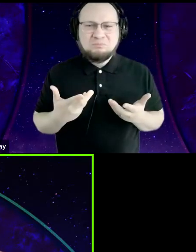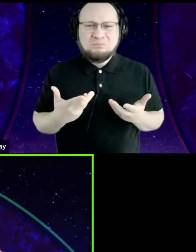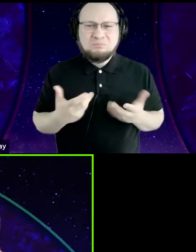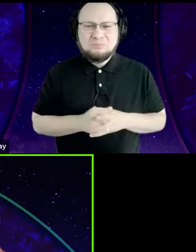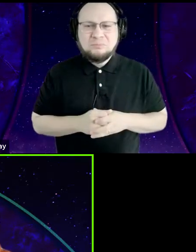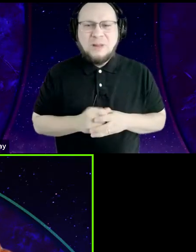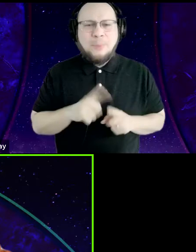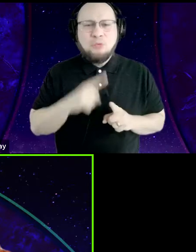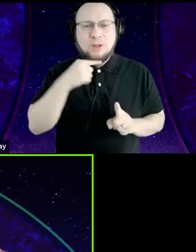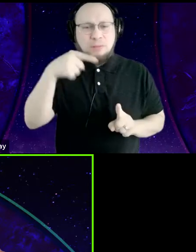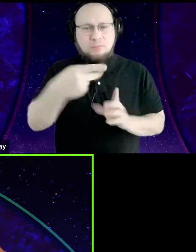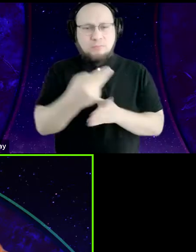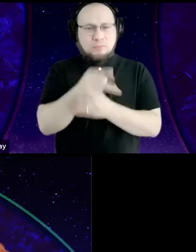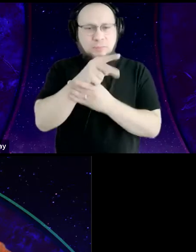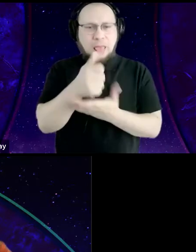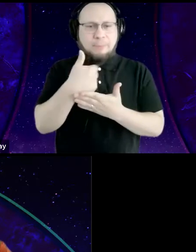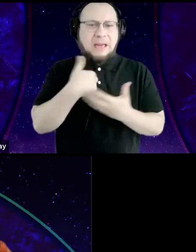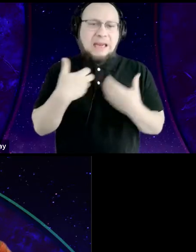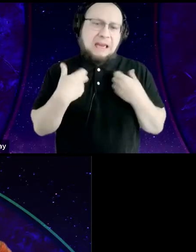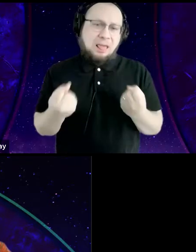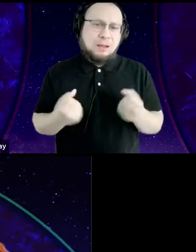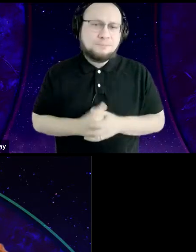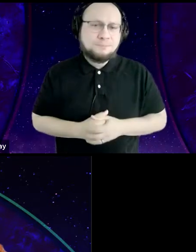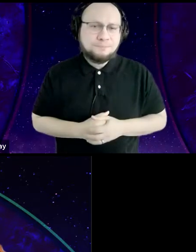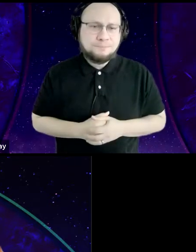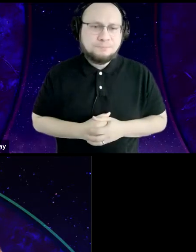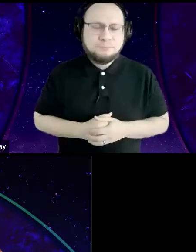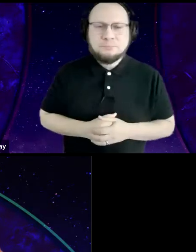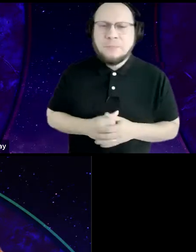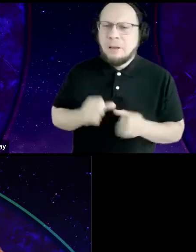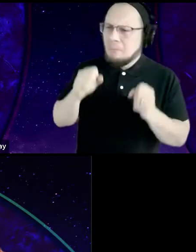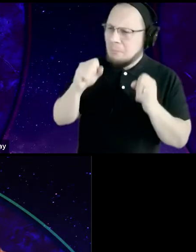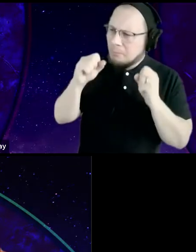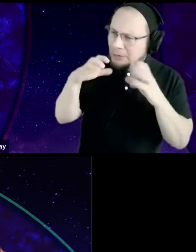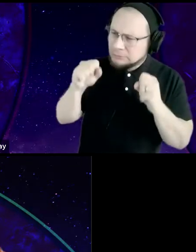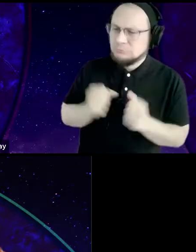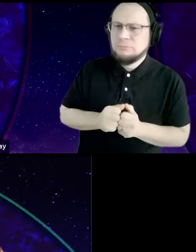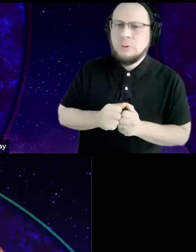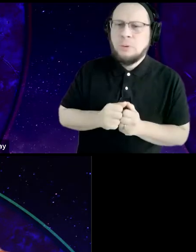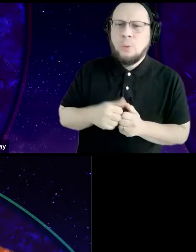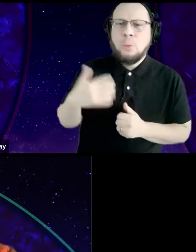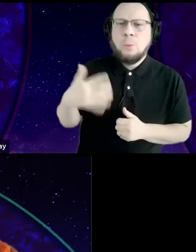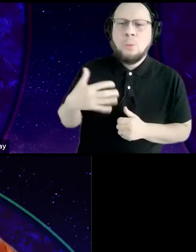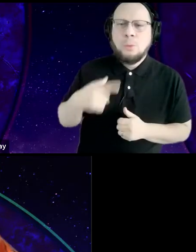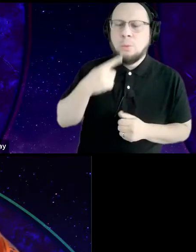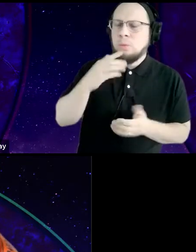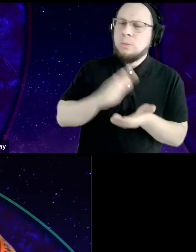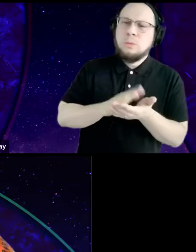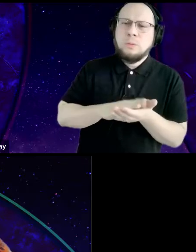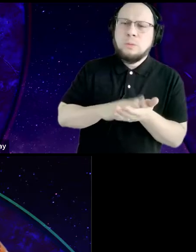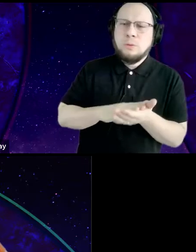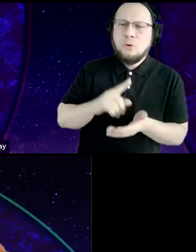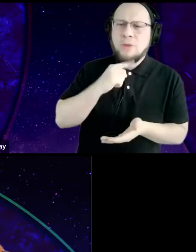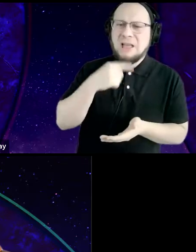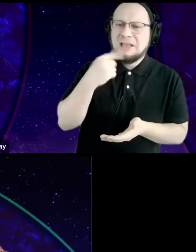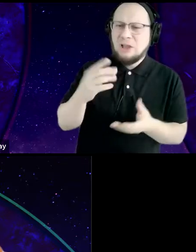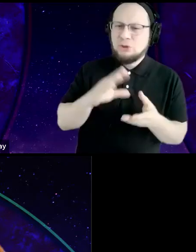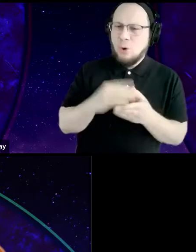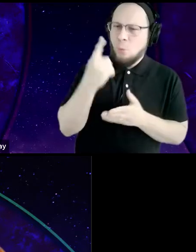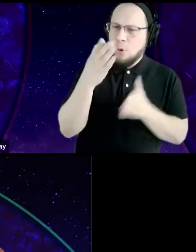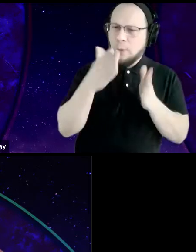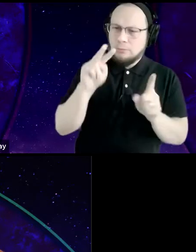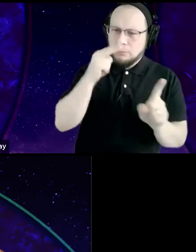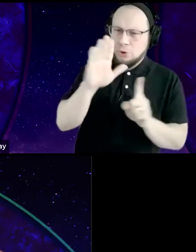heal? Yeah, that is amazing. And more power to you. Be that one-sided storyteller. Like,